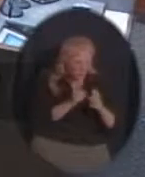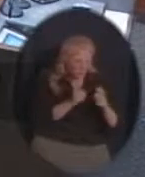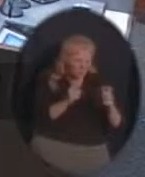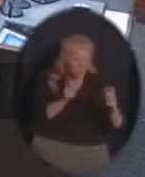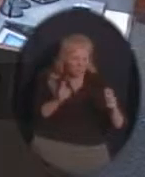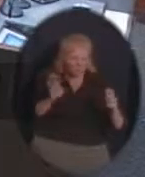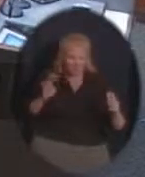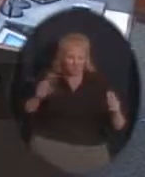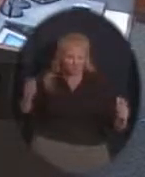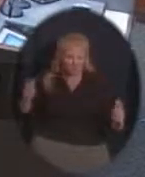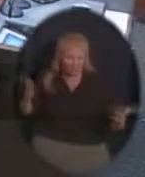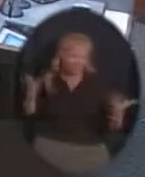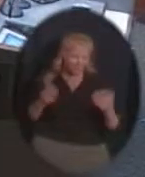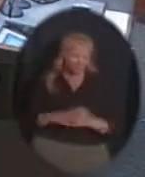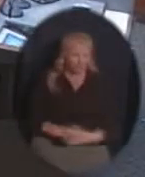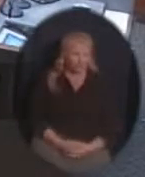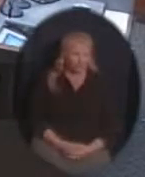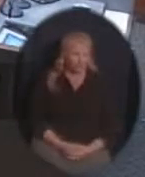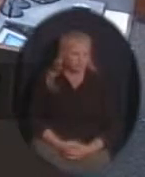your